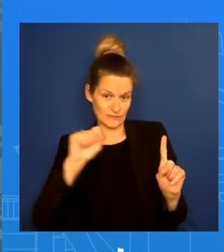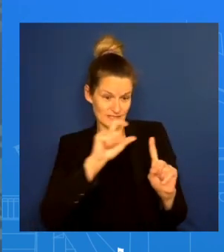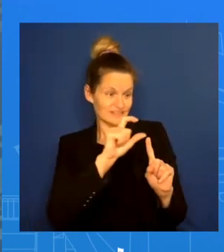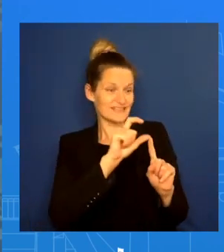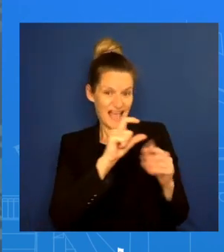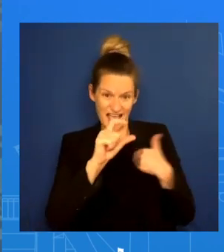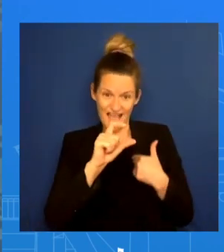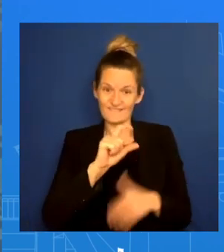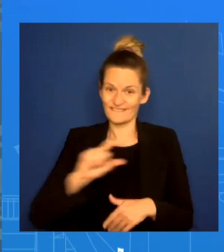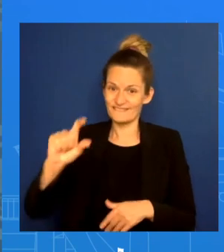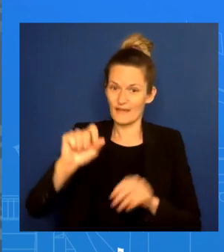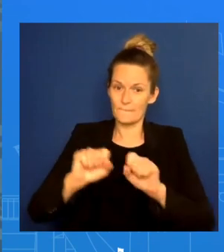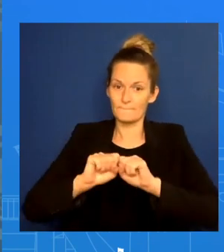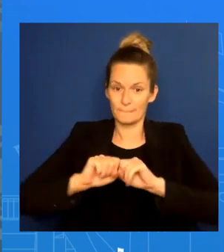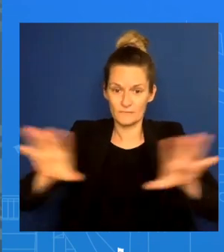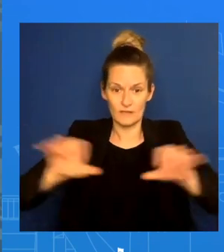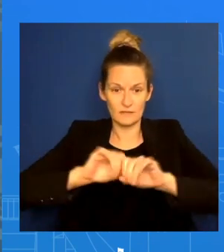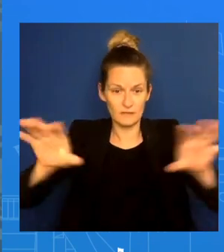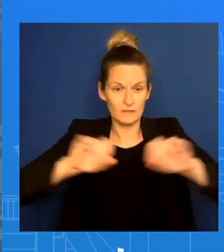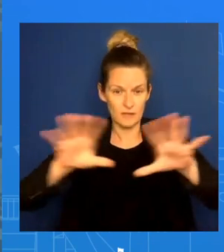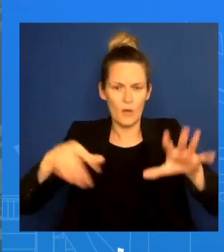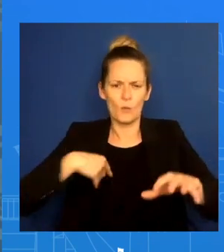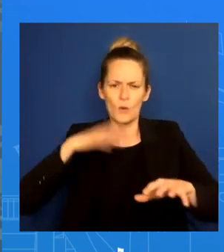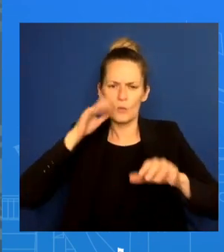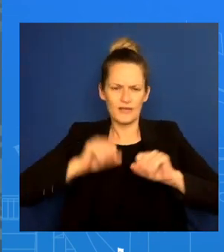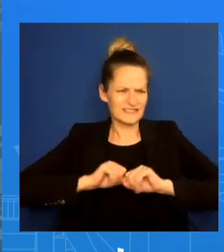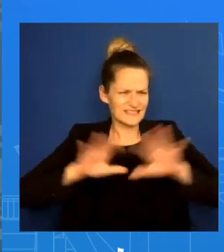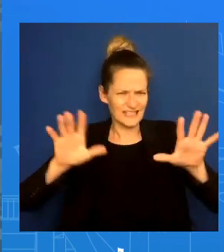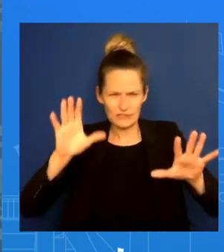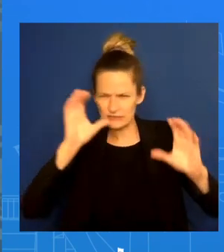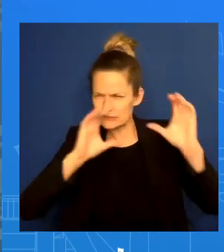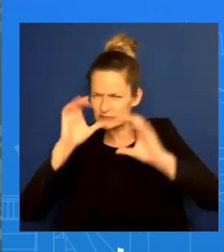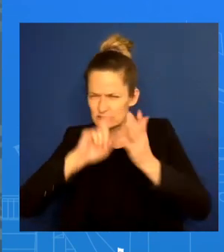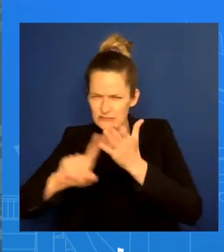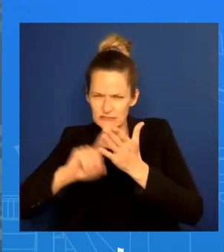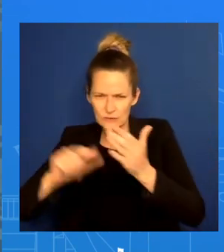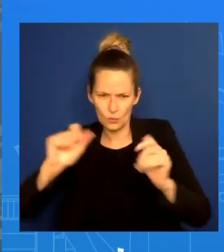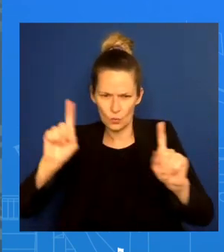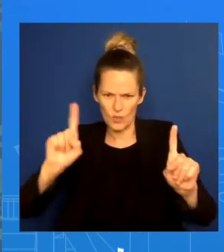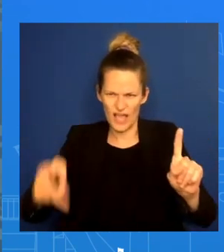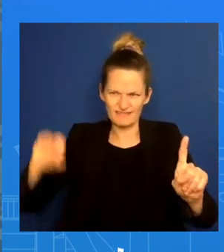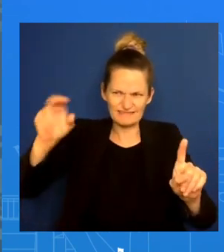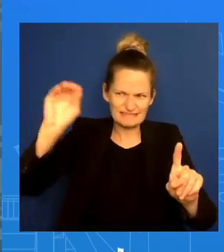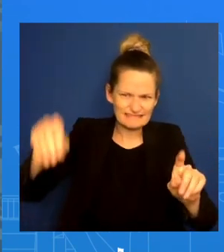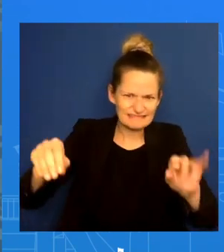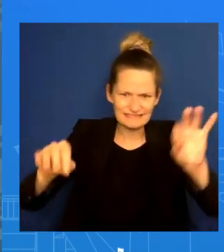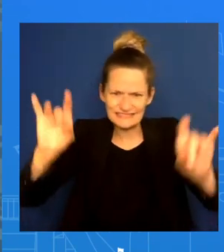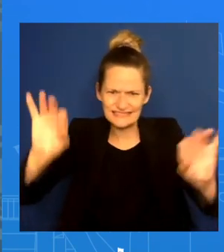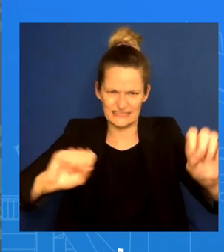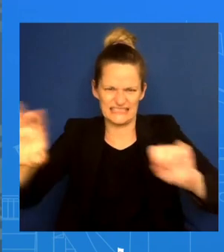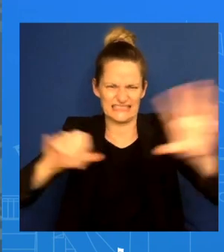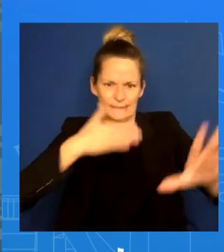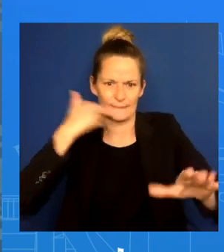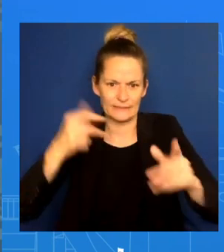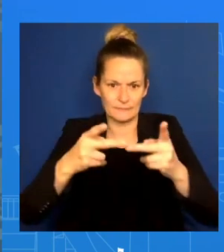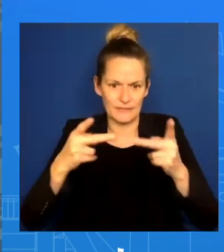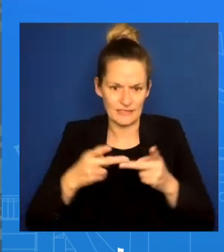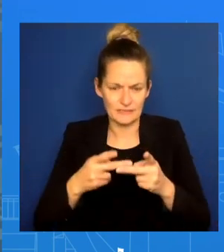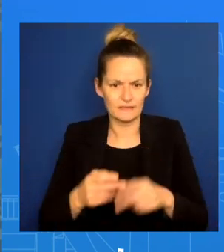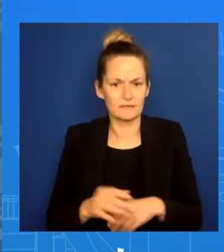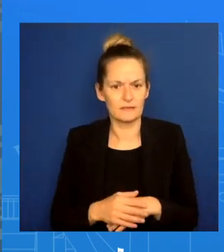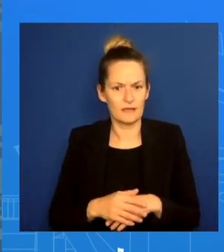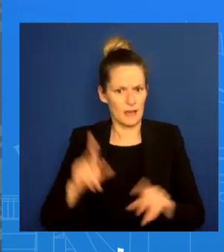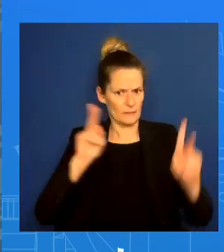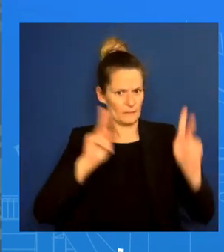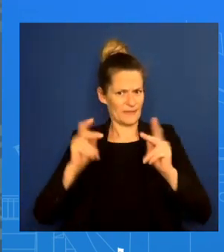done as well, which is really important because people are not aware of what monkeypox is. That is something that HHS has been doing